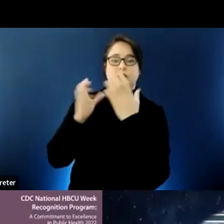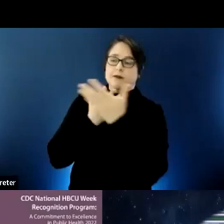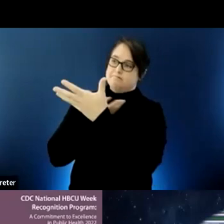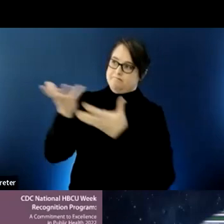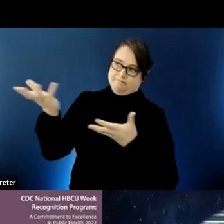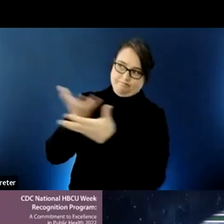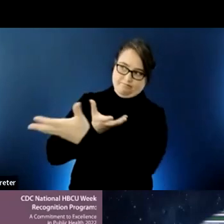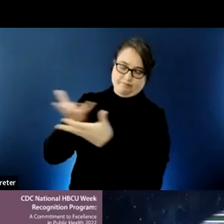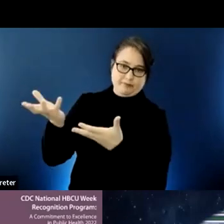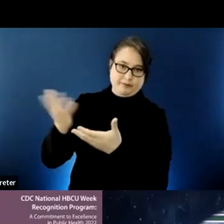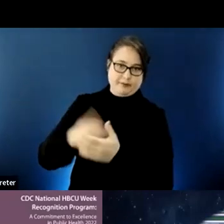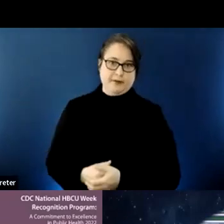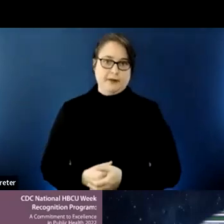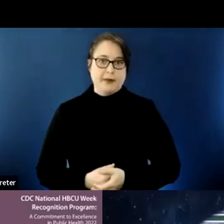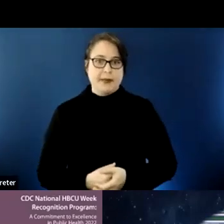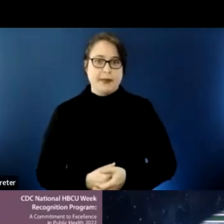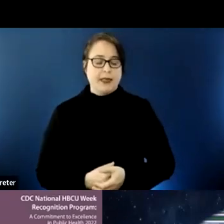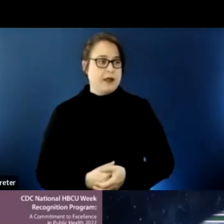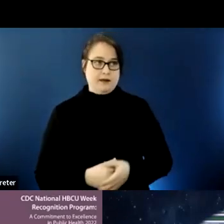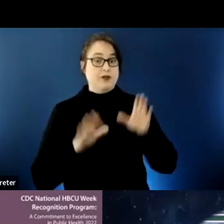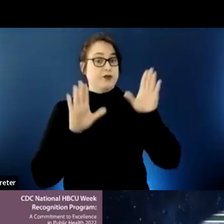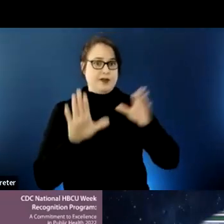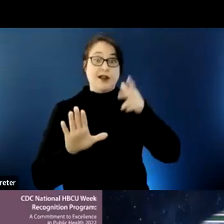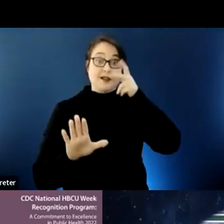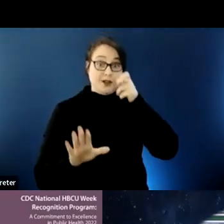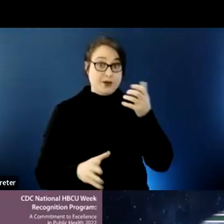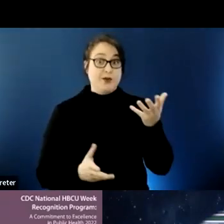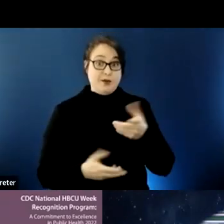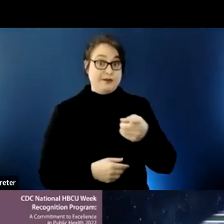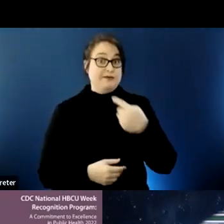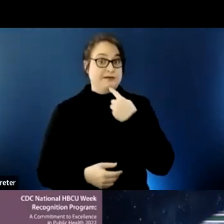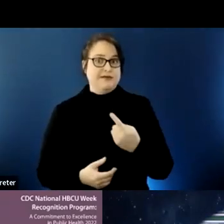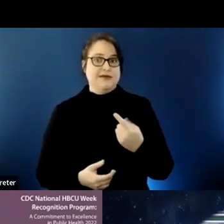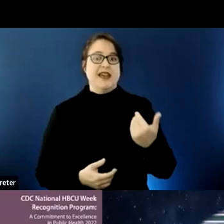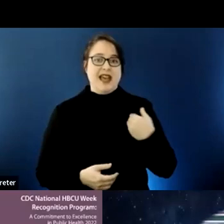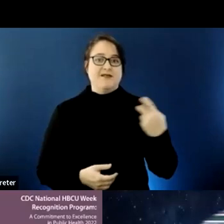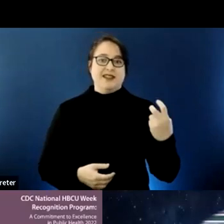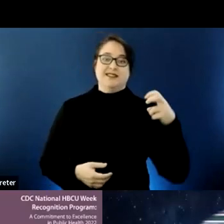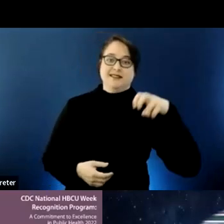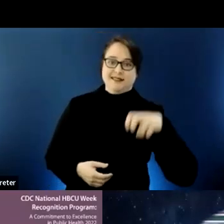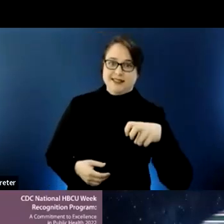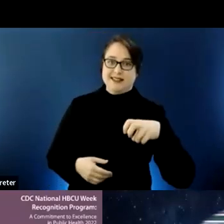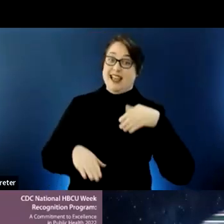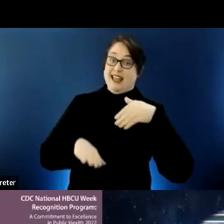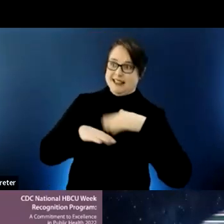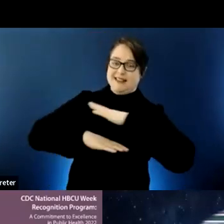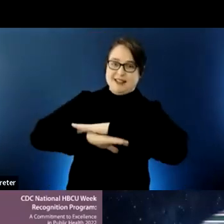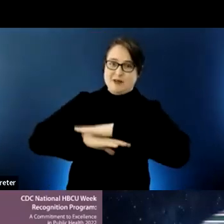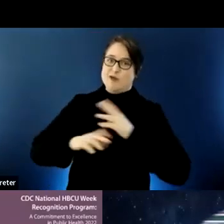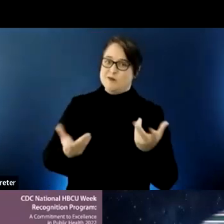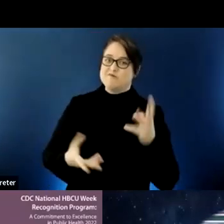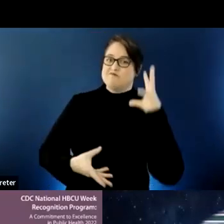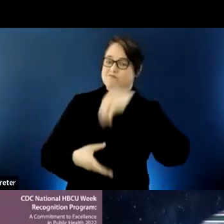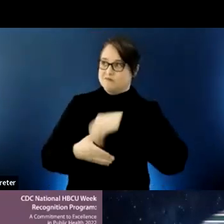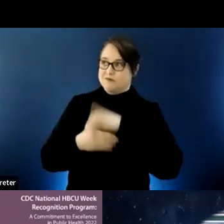versa. That's great. I hear what you're saying, having a seat at the table to be involved in the